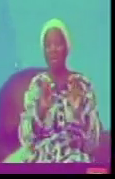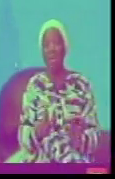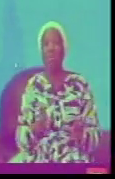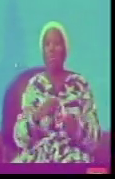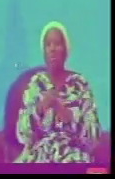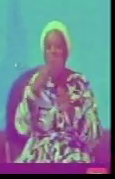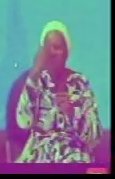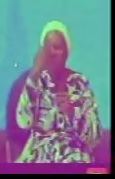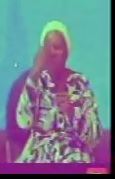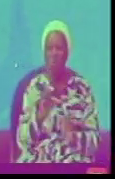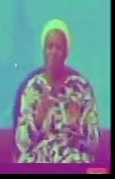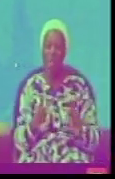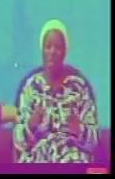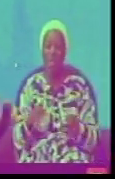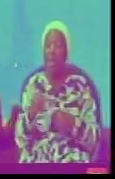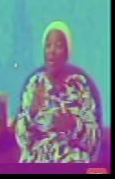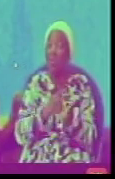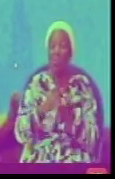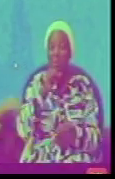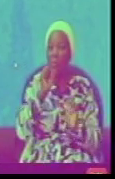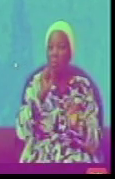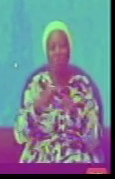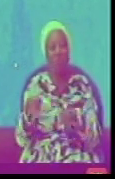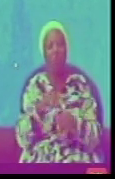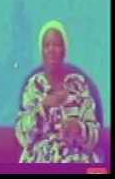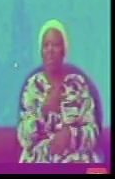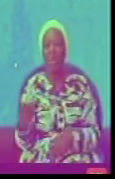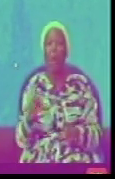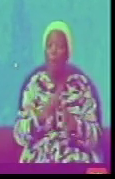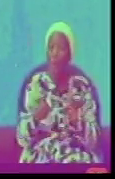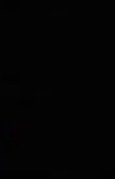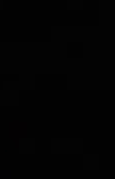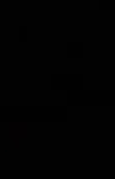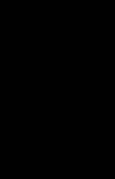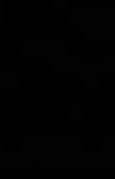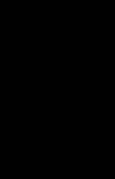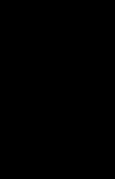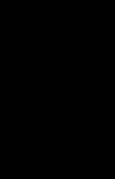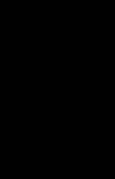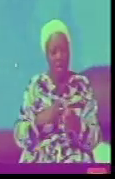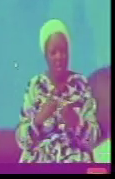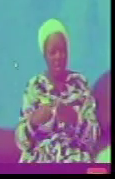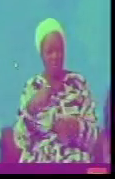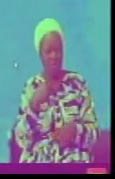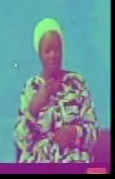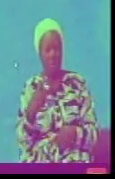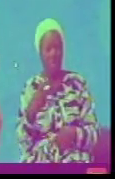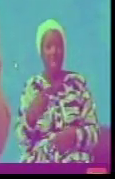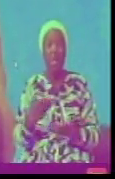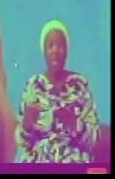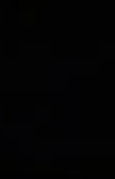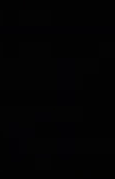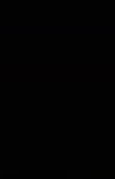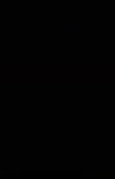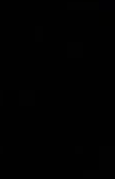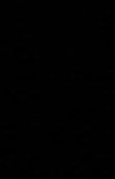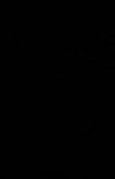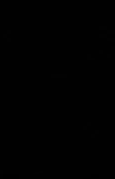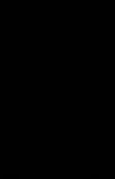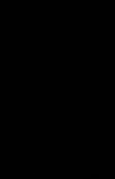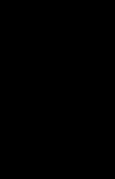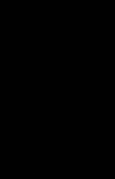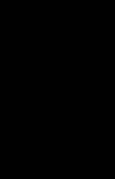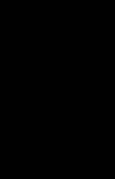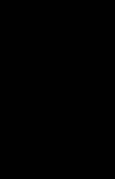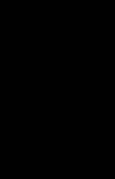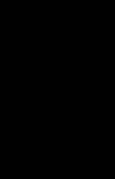you're feeling the pain, I'm okay when you are not okay, the doctor will not be able to do anything. But when you